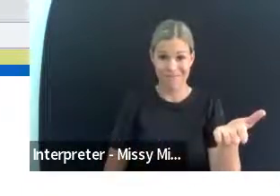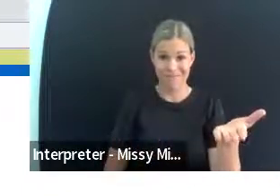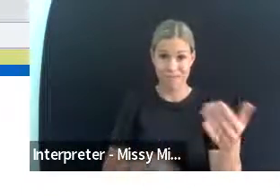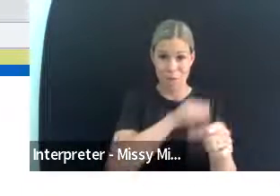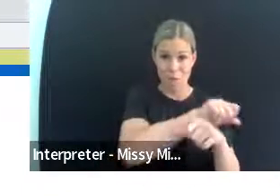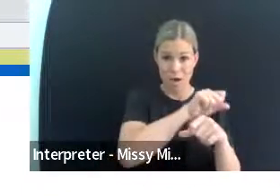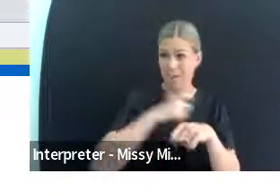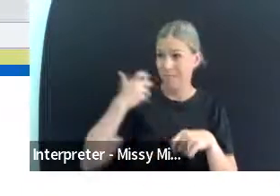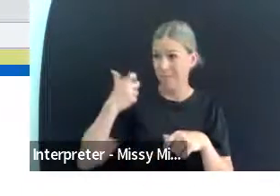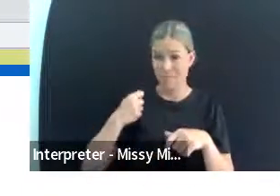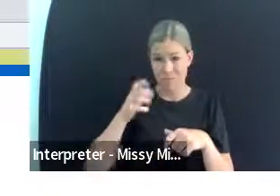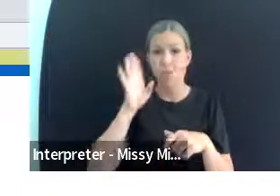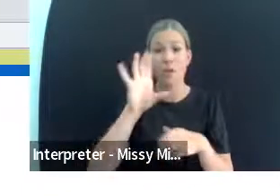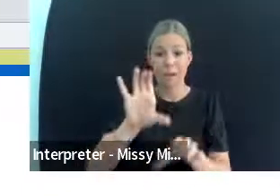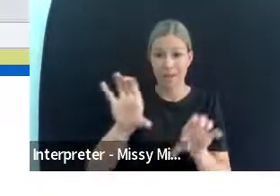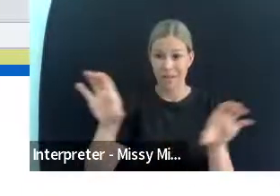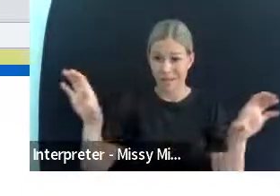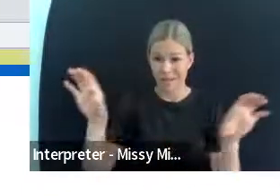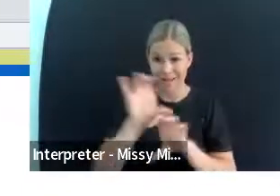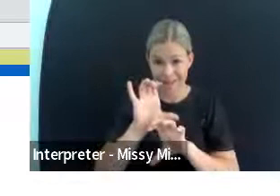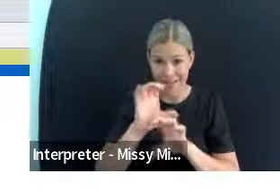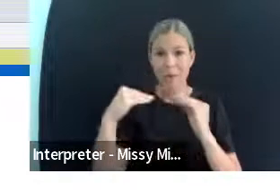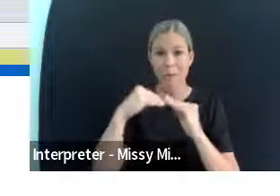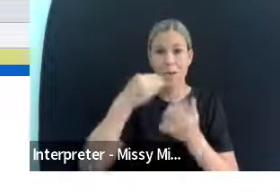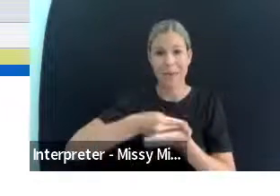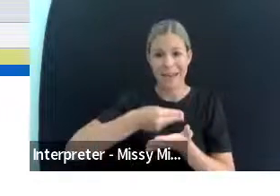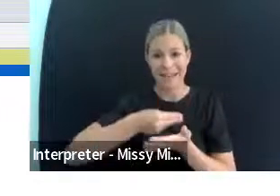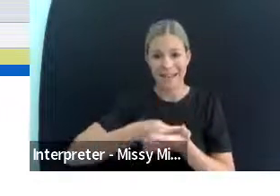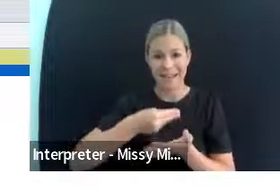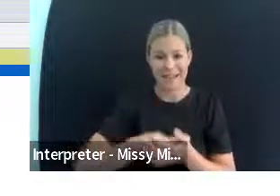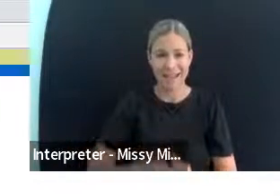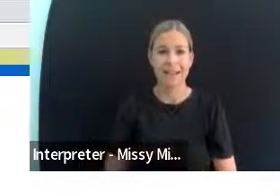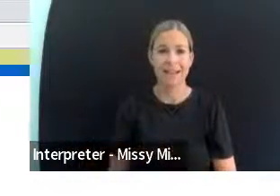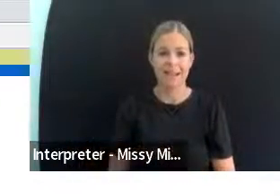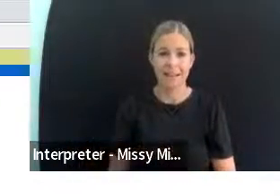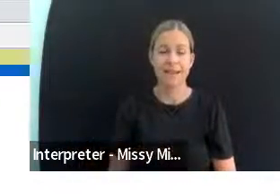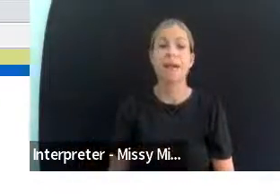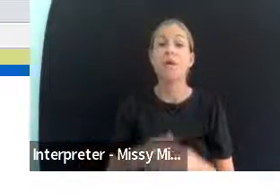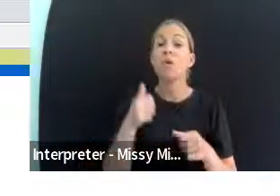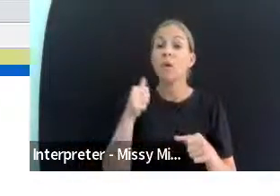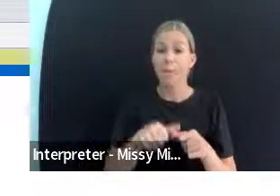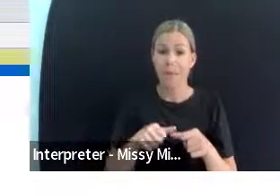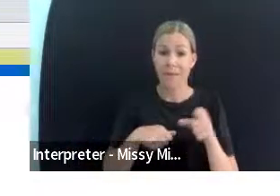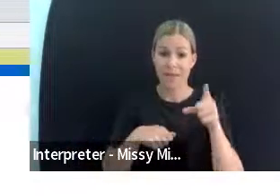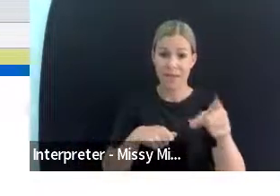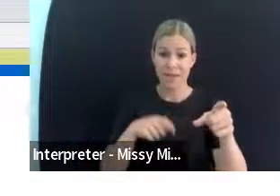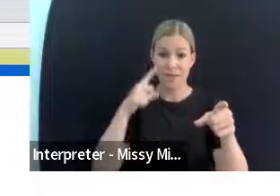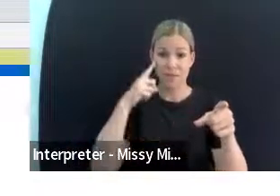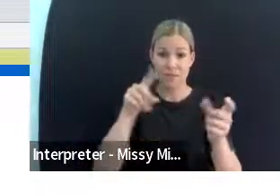will earn money from work and your SSI will continue unchanged. Now, remember, this is for the students. So for all of you who are working